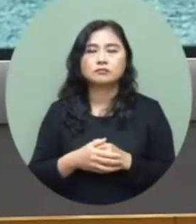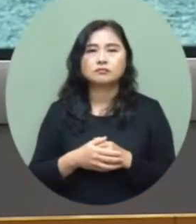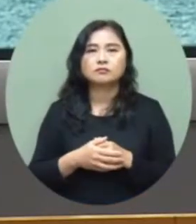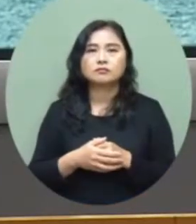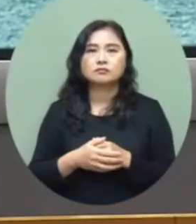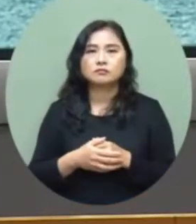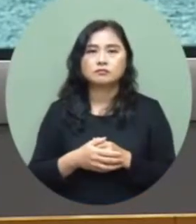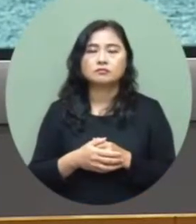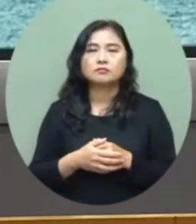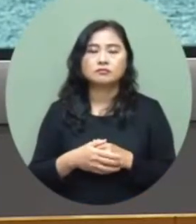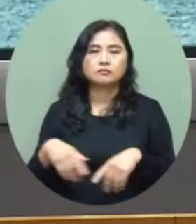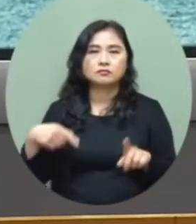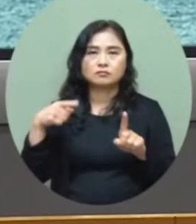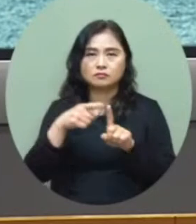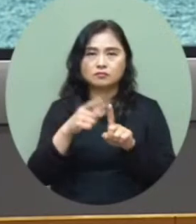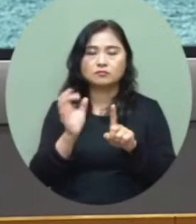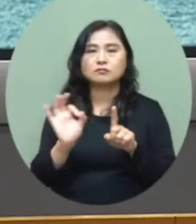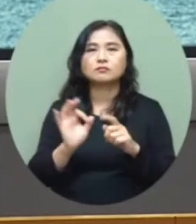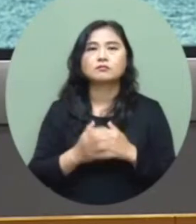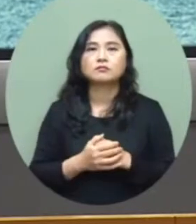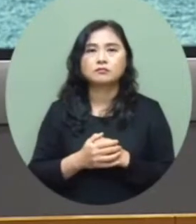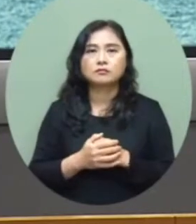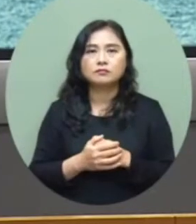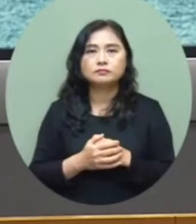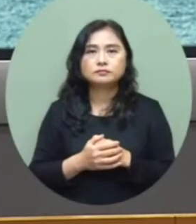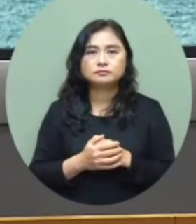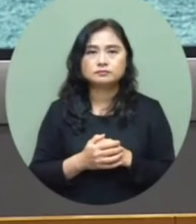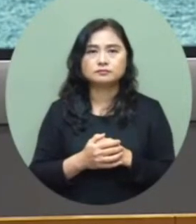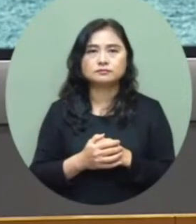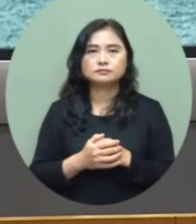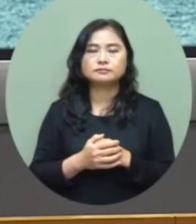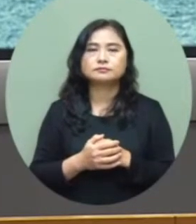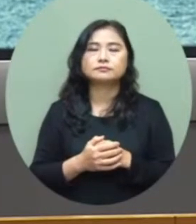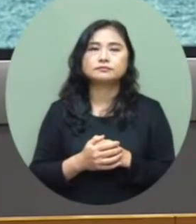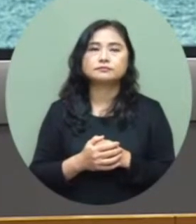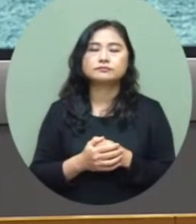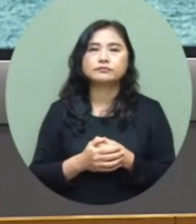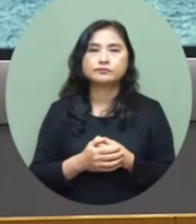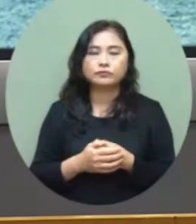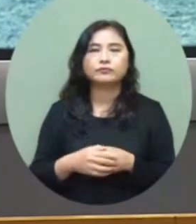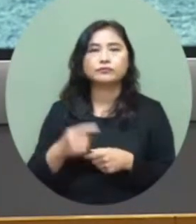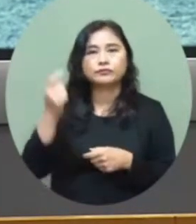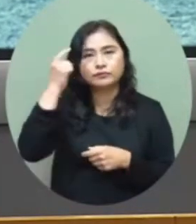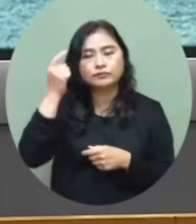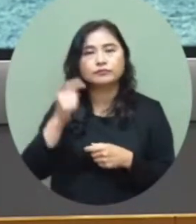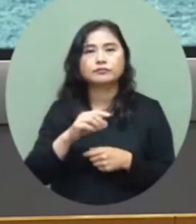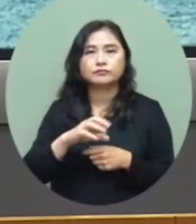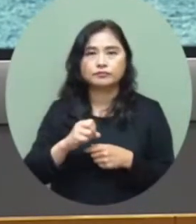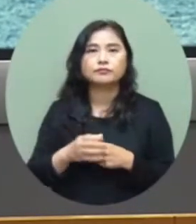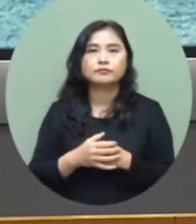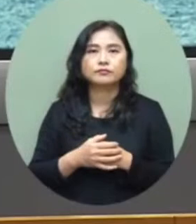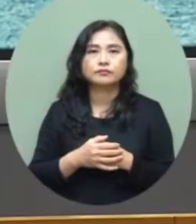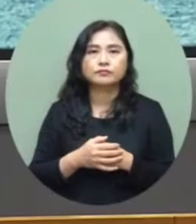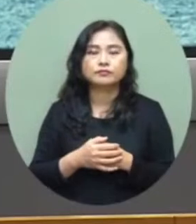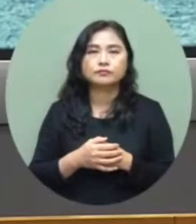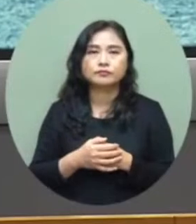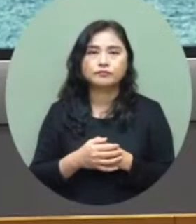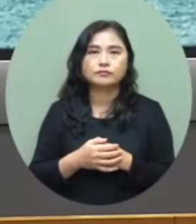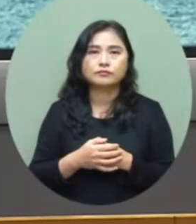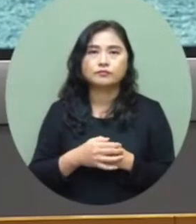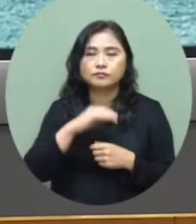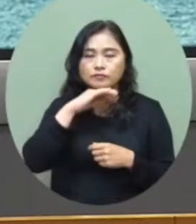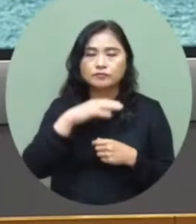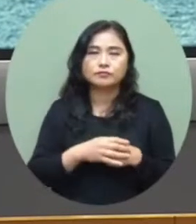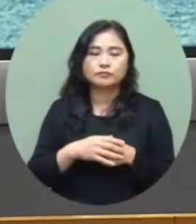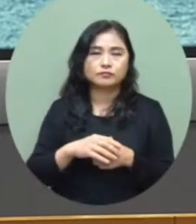way of incentive, and also is a voluntary scheme, and therefore we don't set any targets for that. And of course, we have to make sure that they